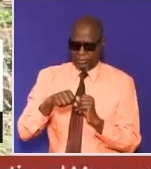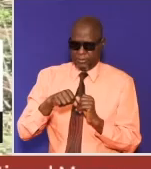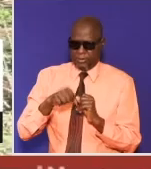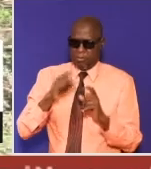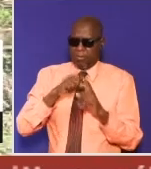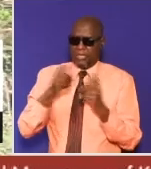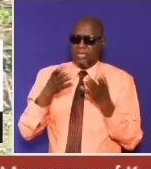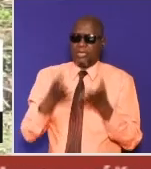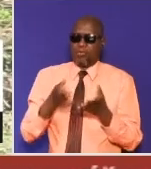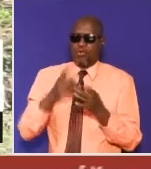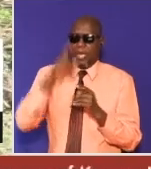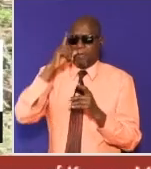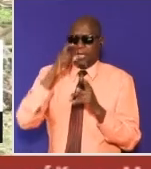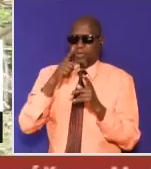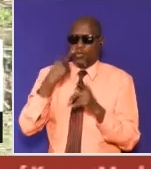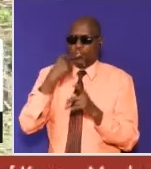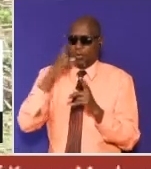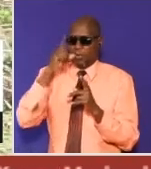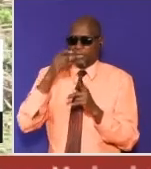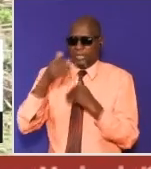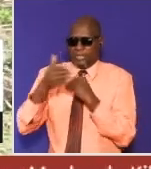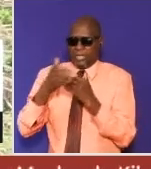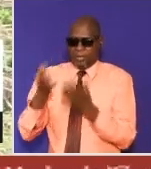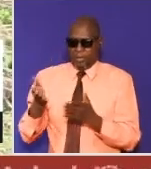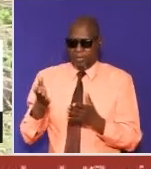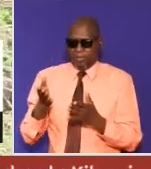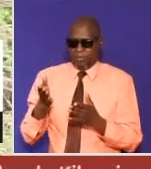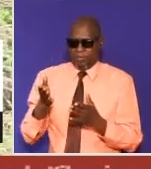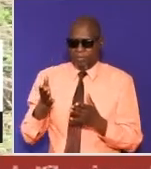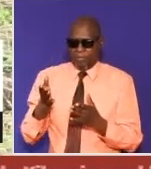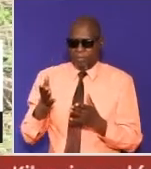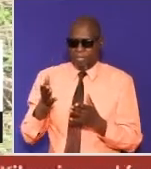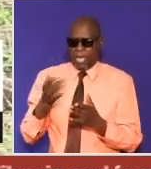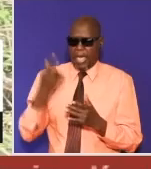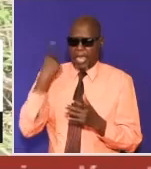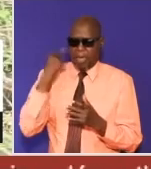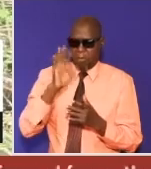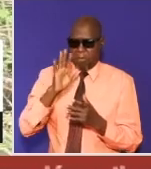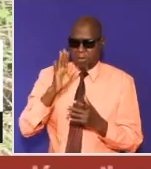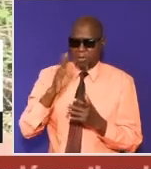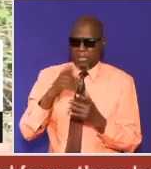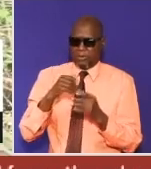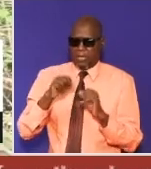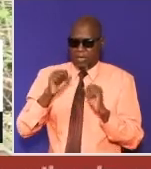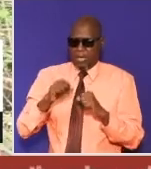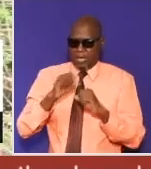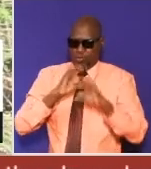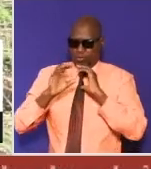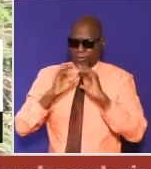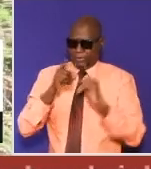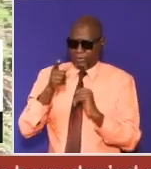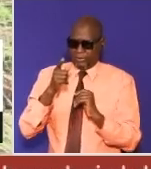lakini sasa inamaanisha hii picha mwenye alipiga ako karibu sana naye. So nisaidie namba yake ili pia mimi niweze